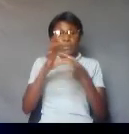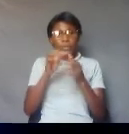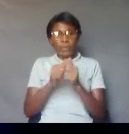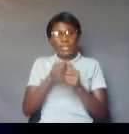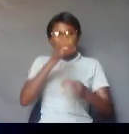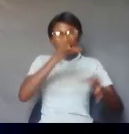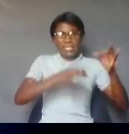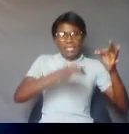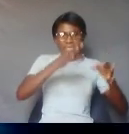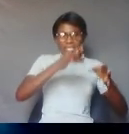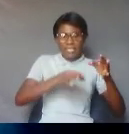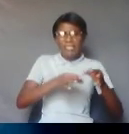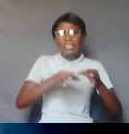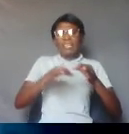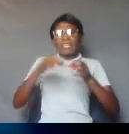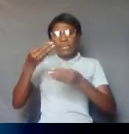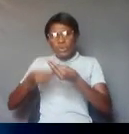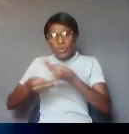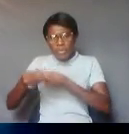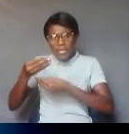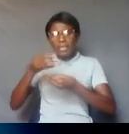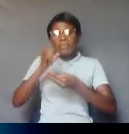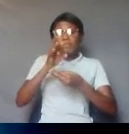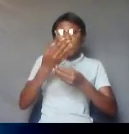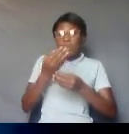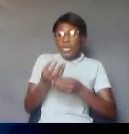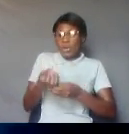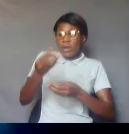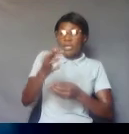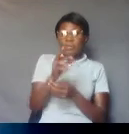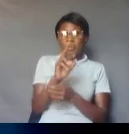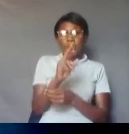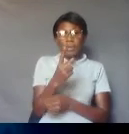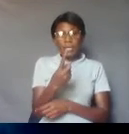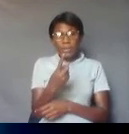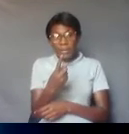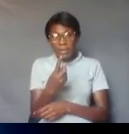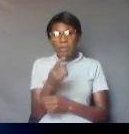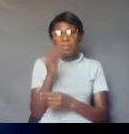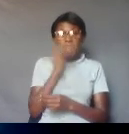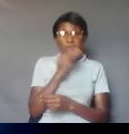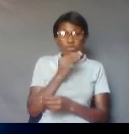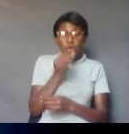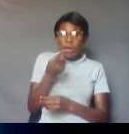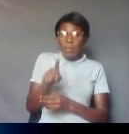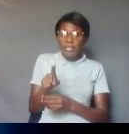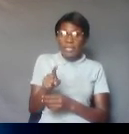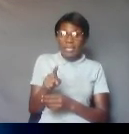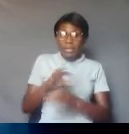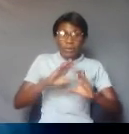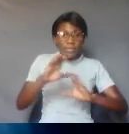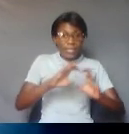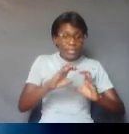but never to try and engage with him as a member of a community, never try to understand and have a conversation about